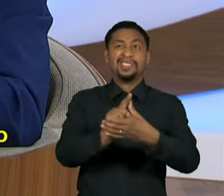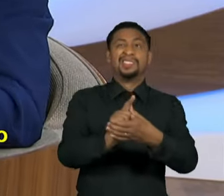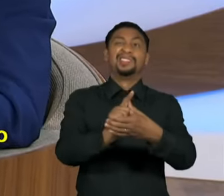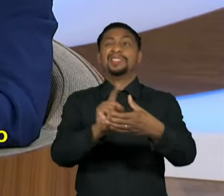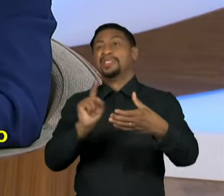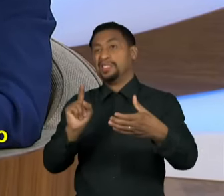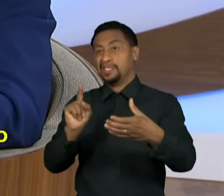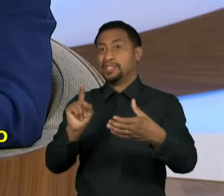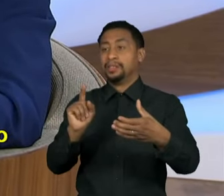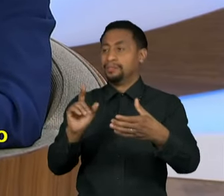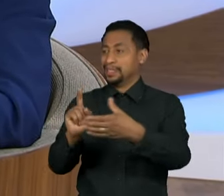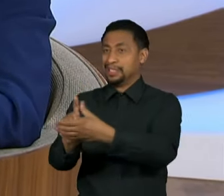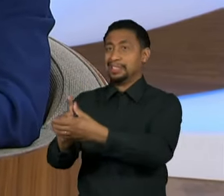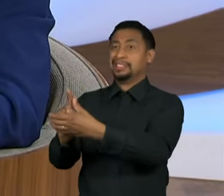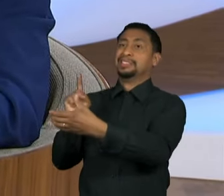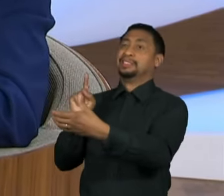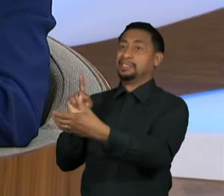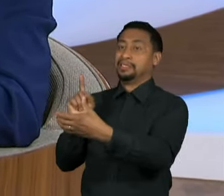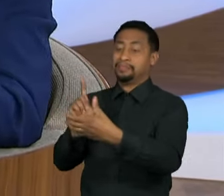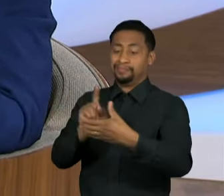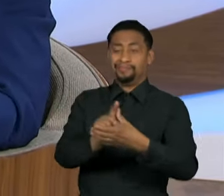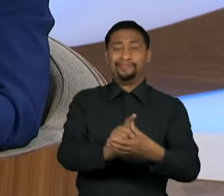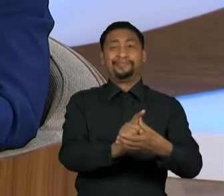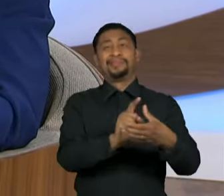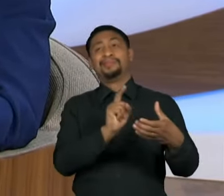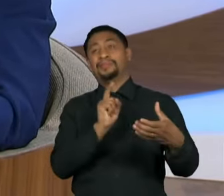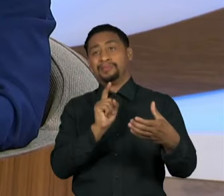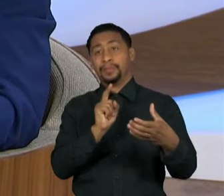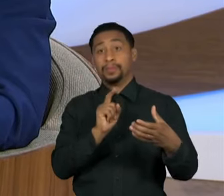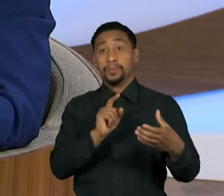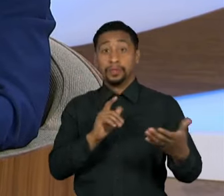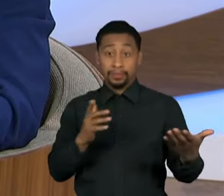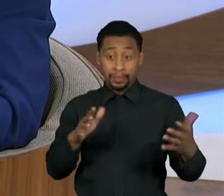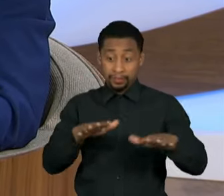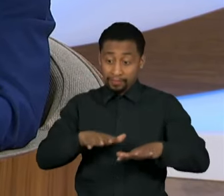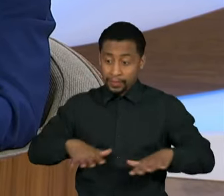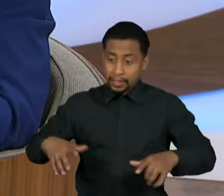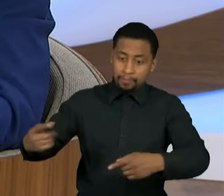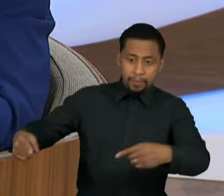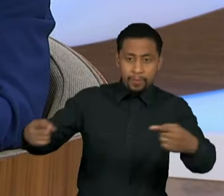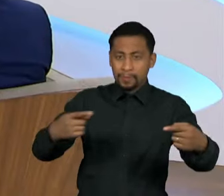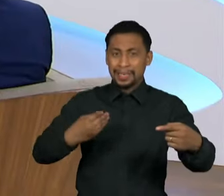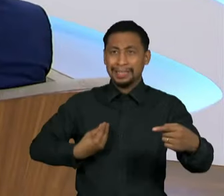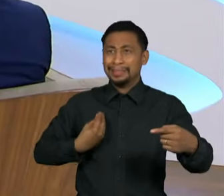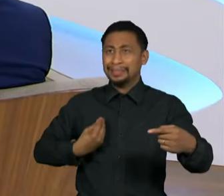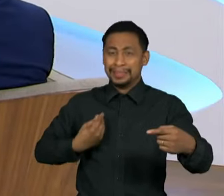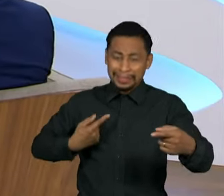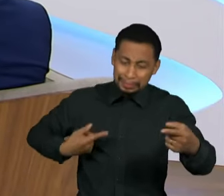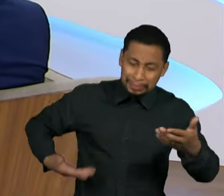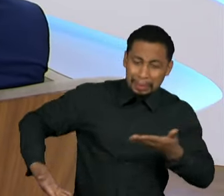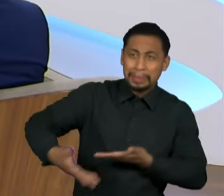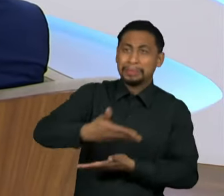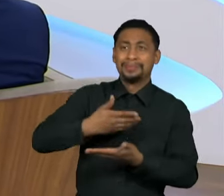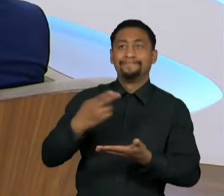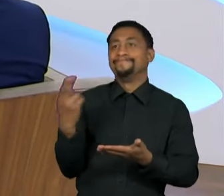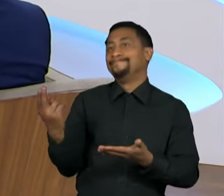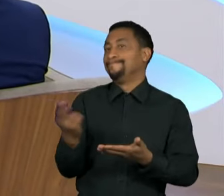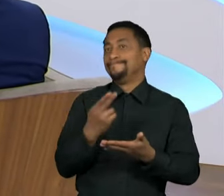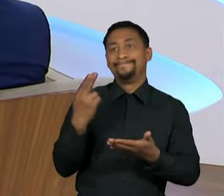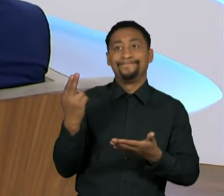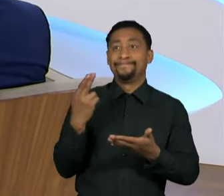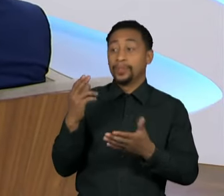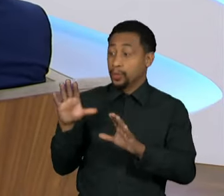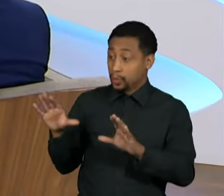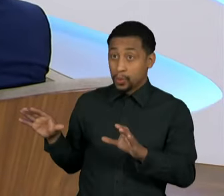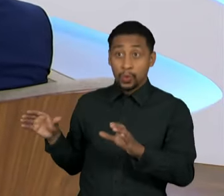an exclusion from the life of the political community, because groups who are